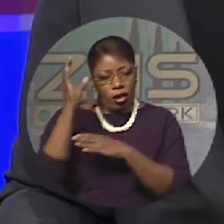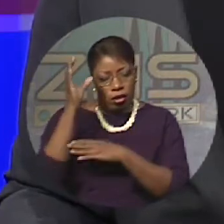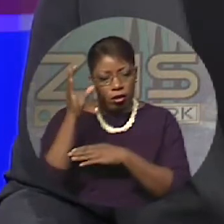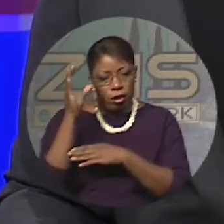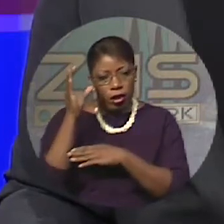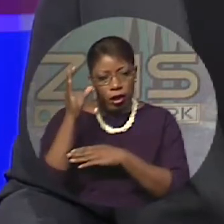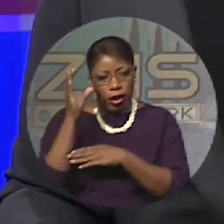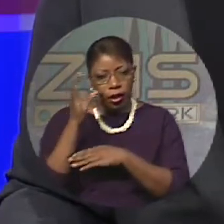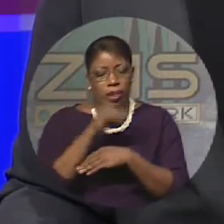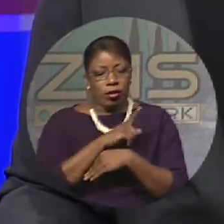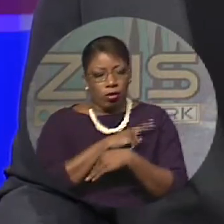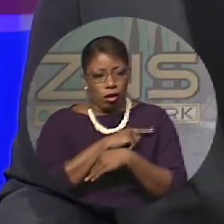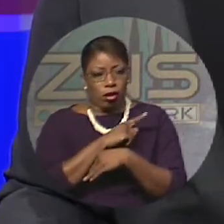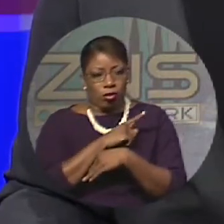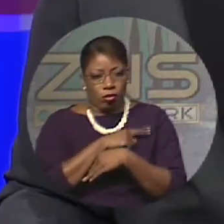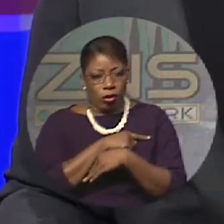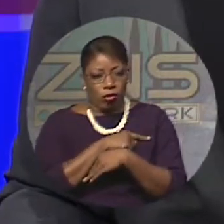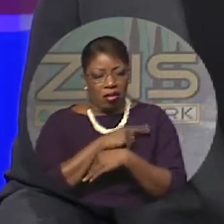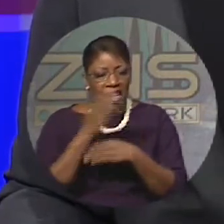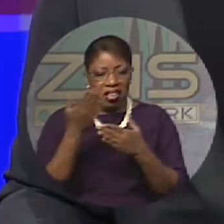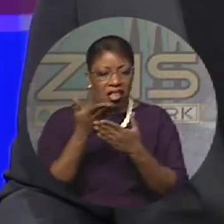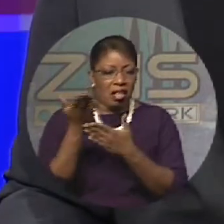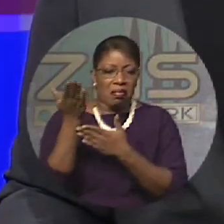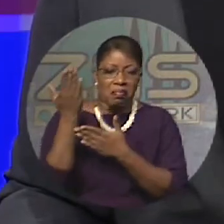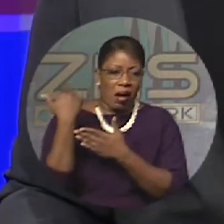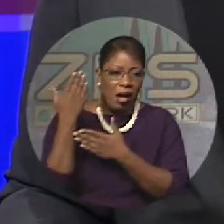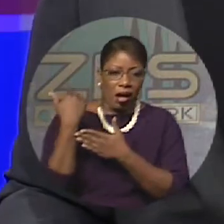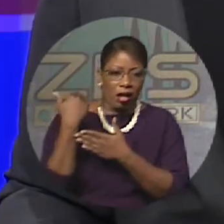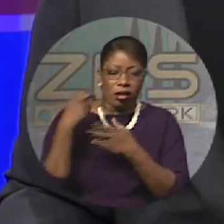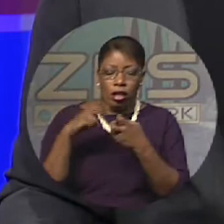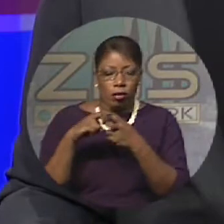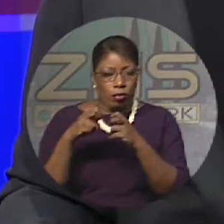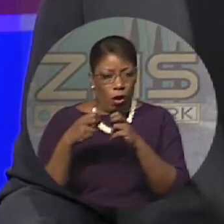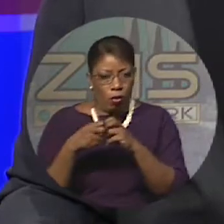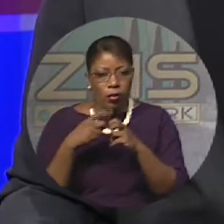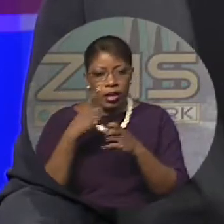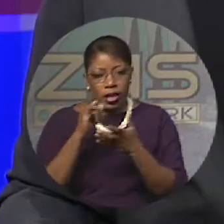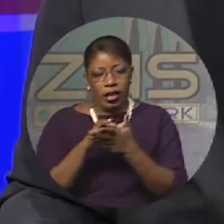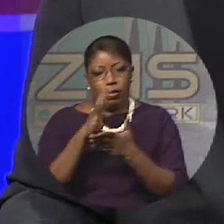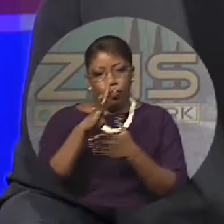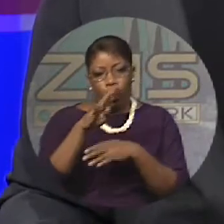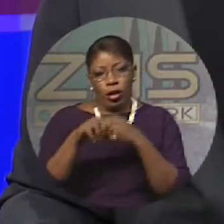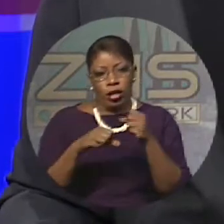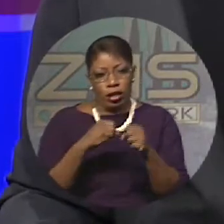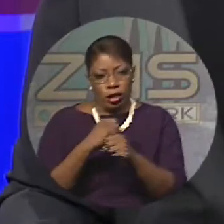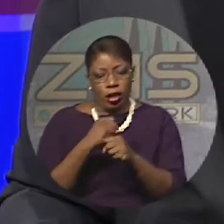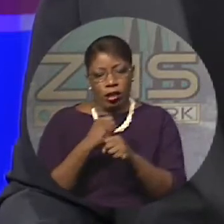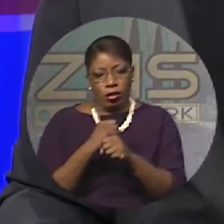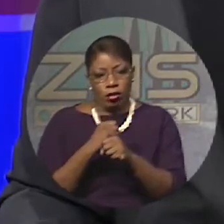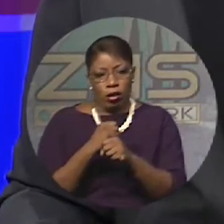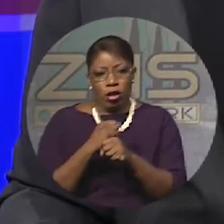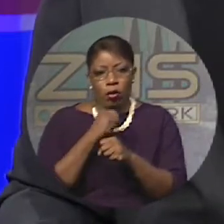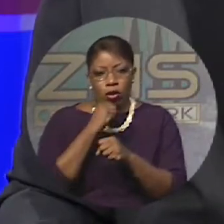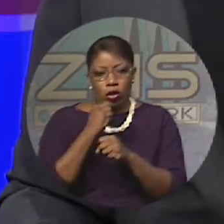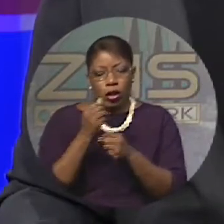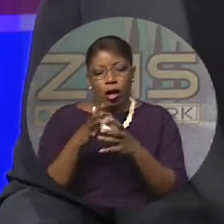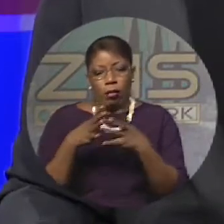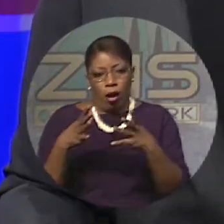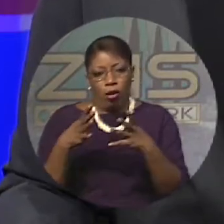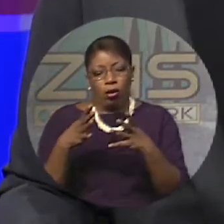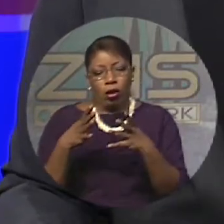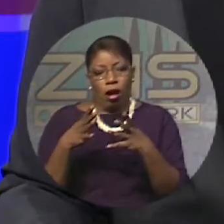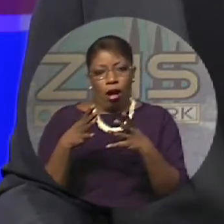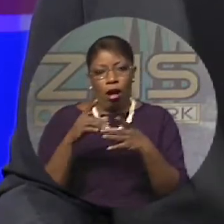had no previous convictions. Prosecutors didn't oppose the reduction, noting that the four-year sentence was not proportionate to the amount of drugs